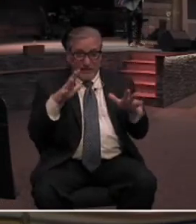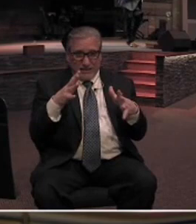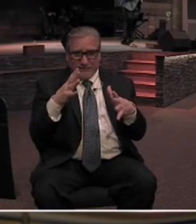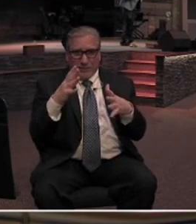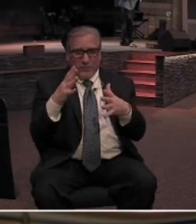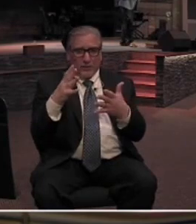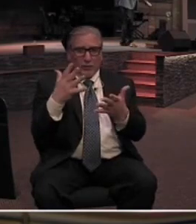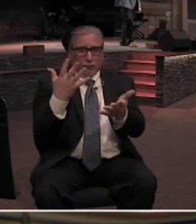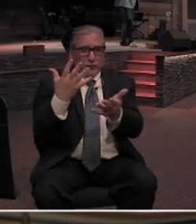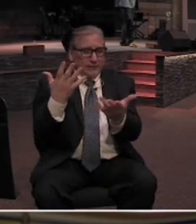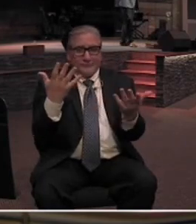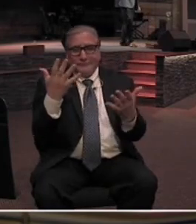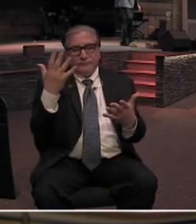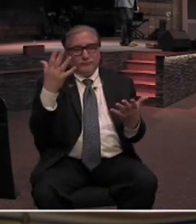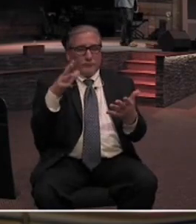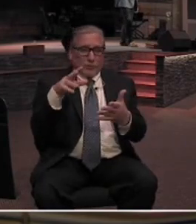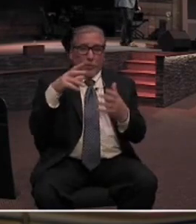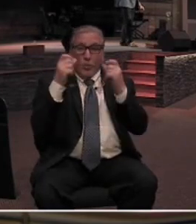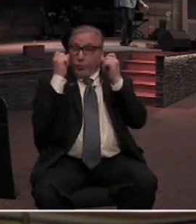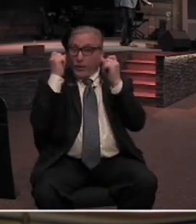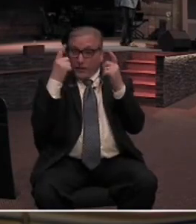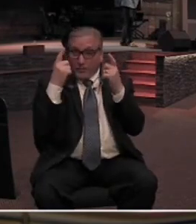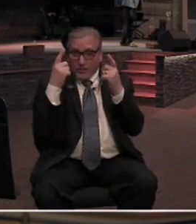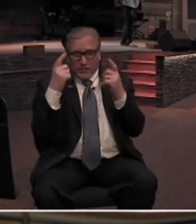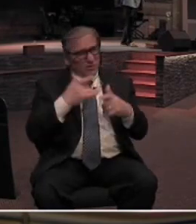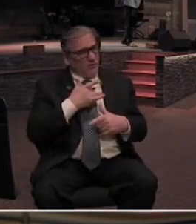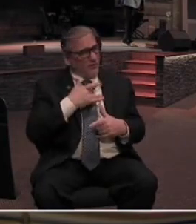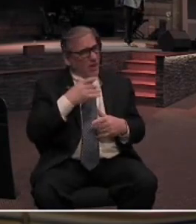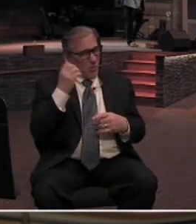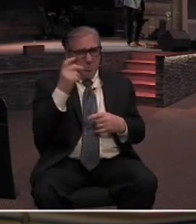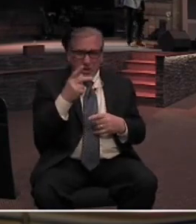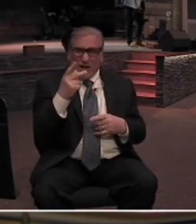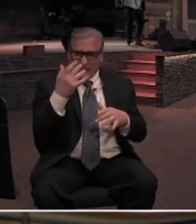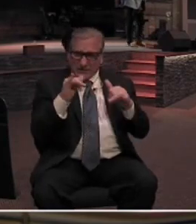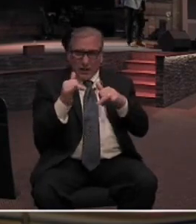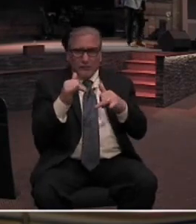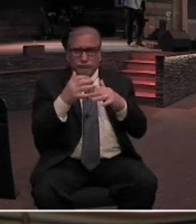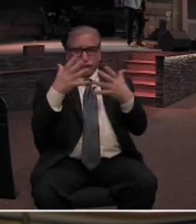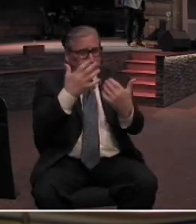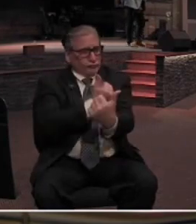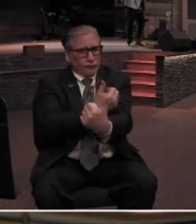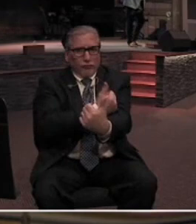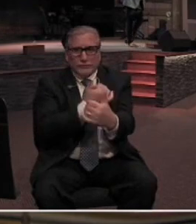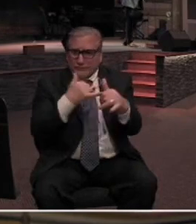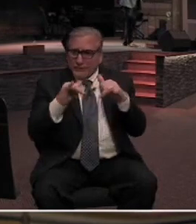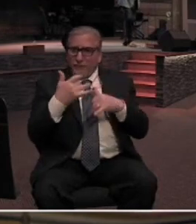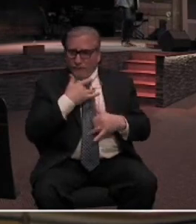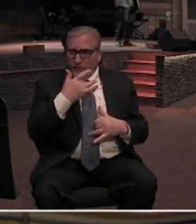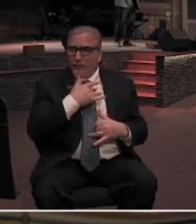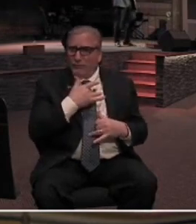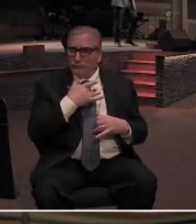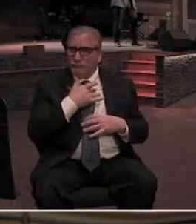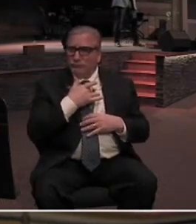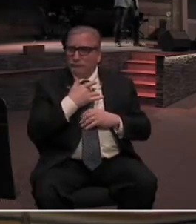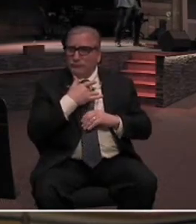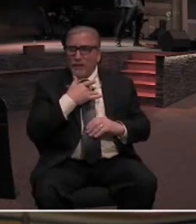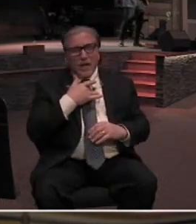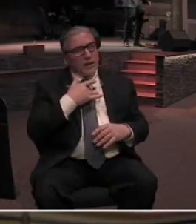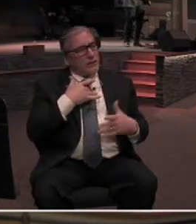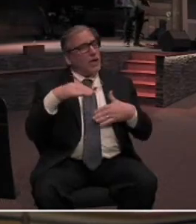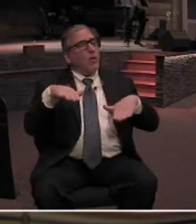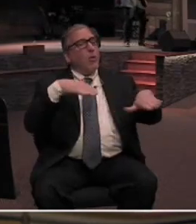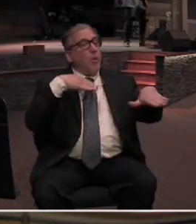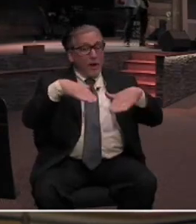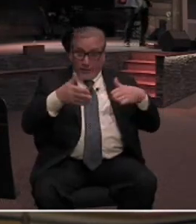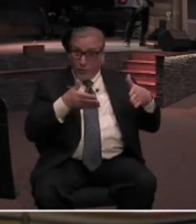anesthesia, laying really still, you feel all right. You feel pretty good. All you have to do is walk down